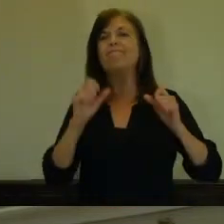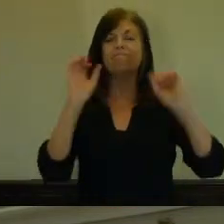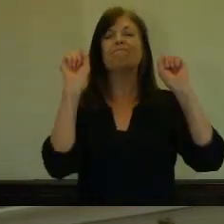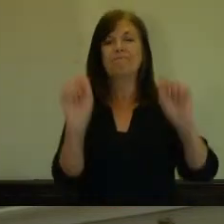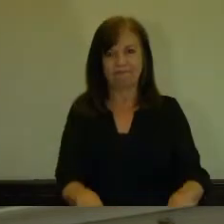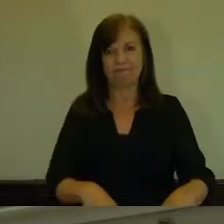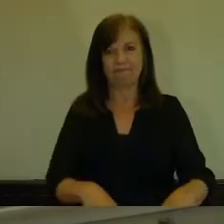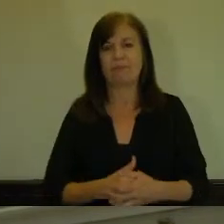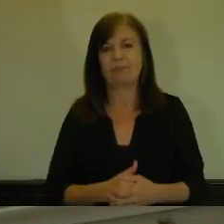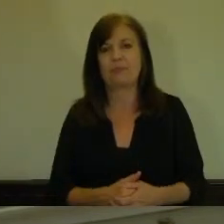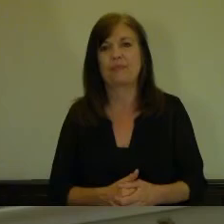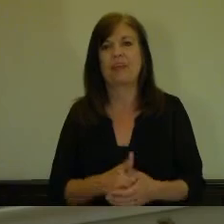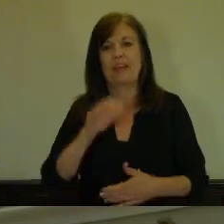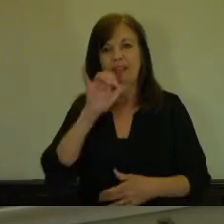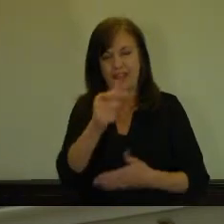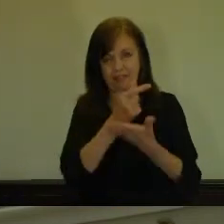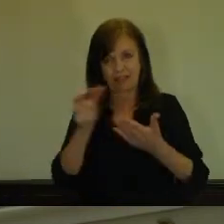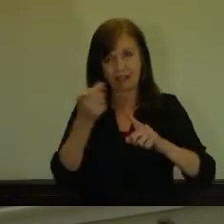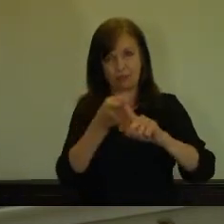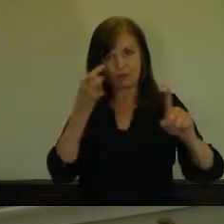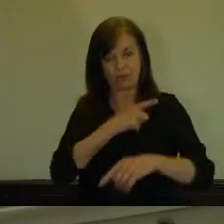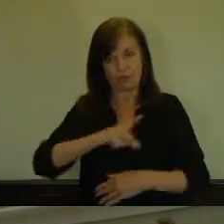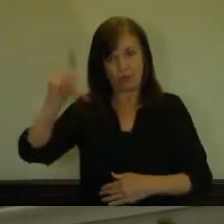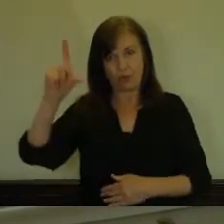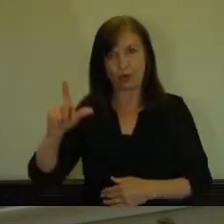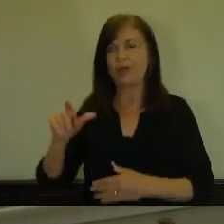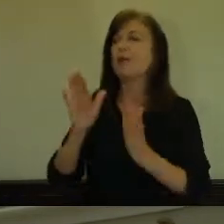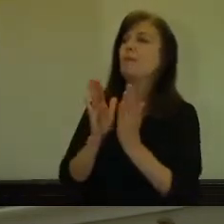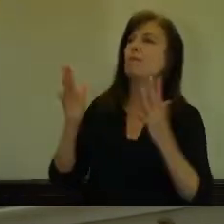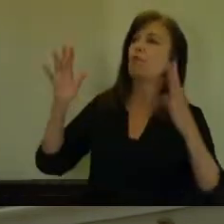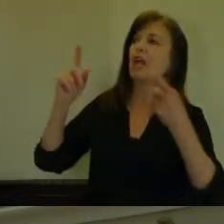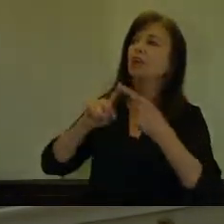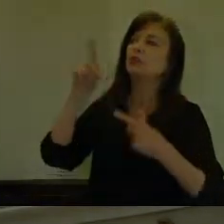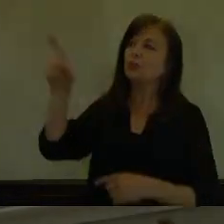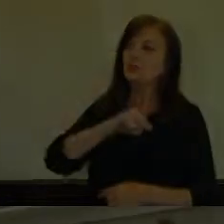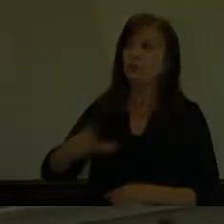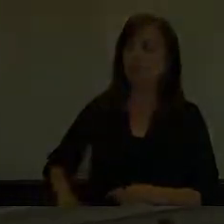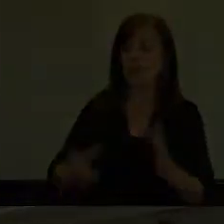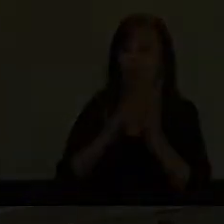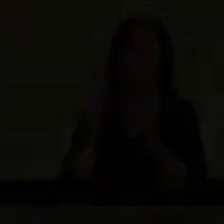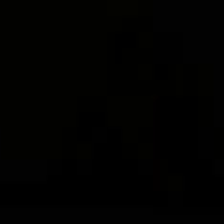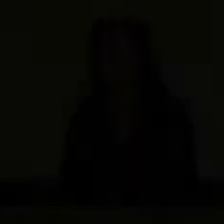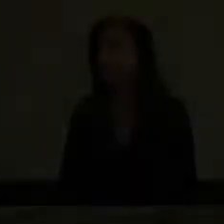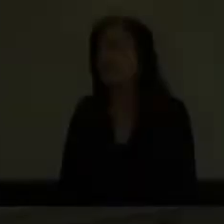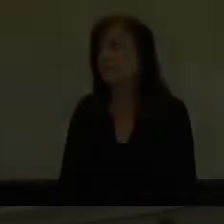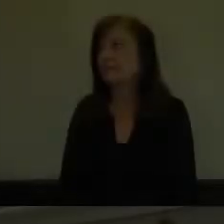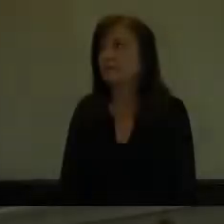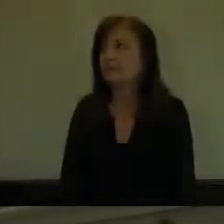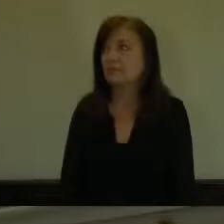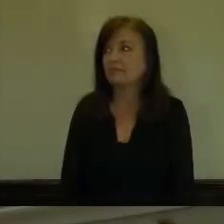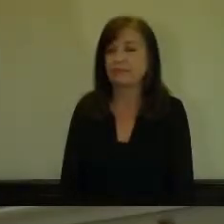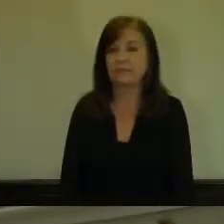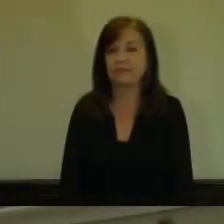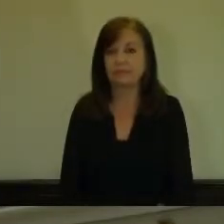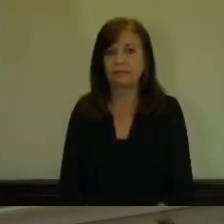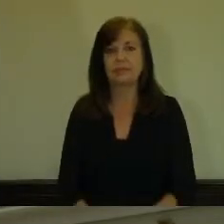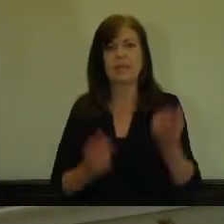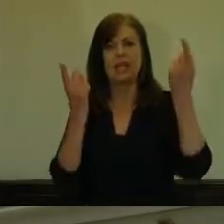are retained. The Gospel of the Lord. Praise to you, Lord Jesus Christ.